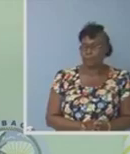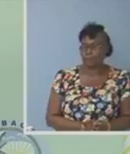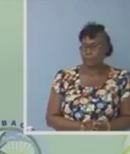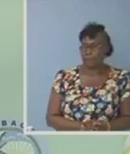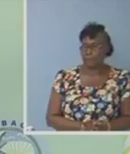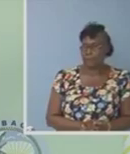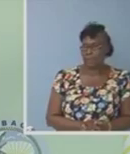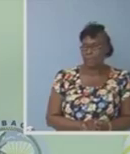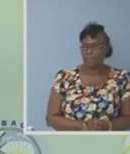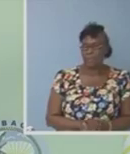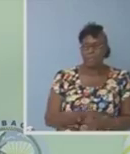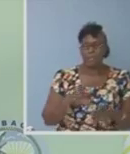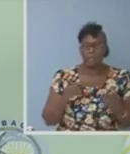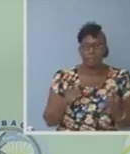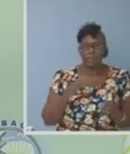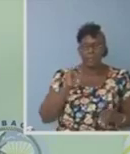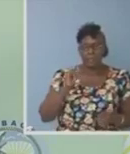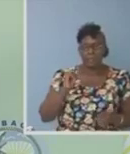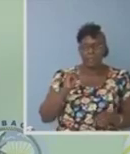reduce the number of persons